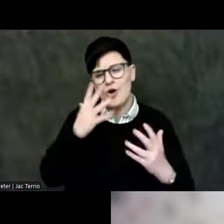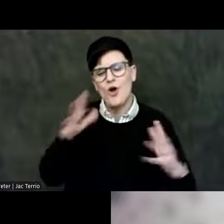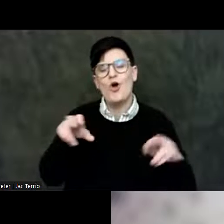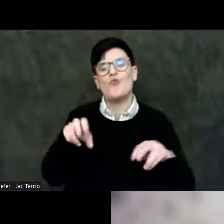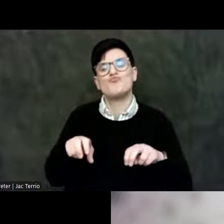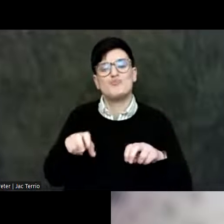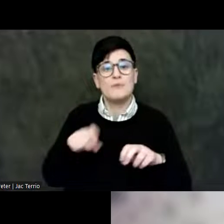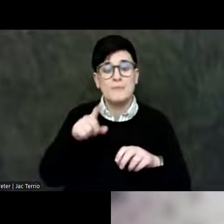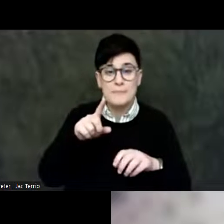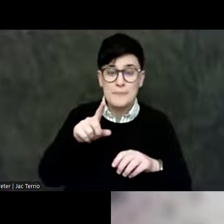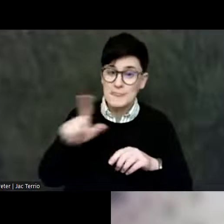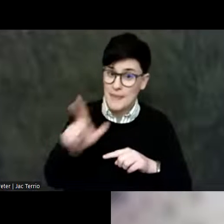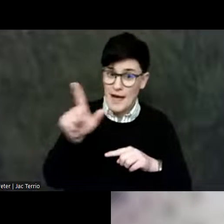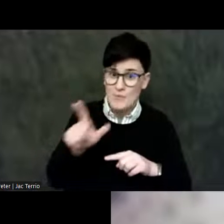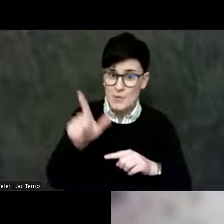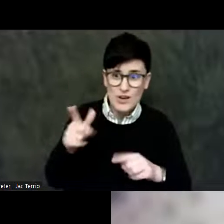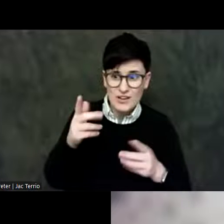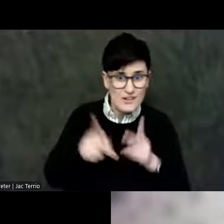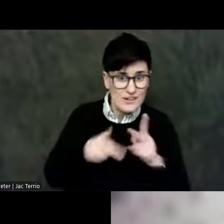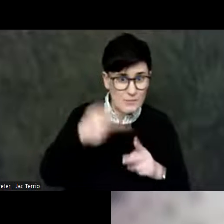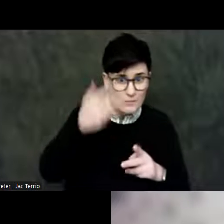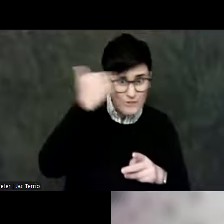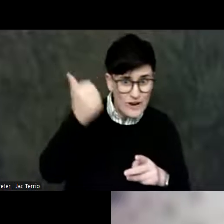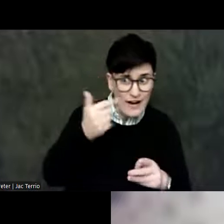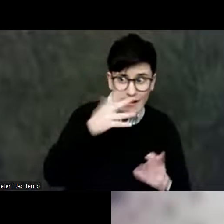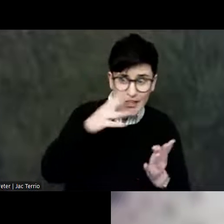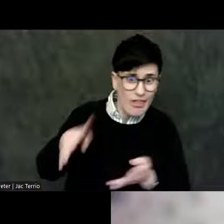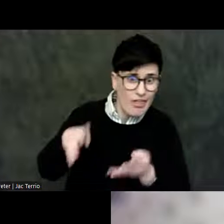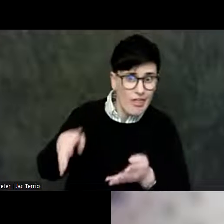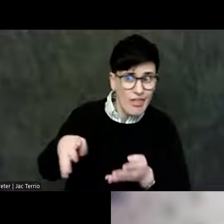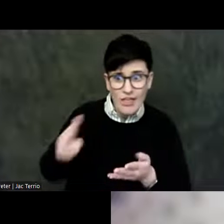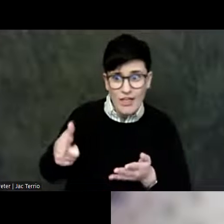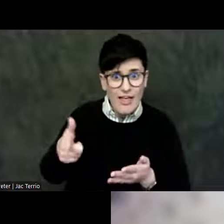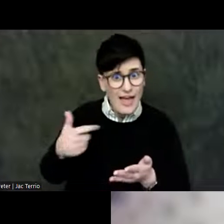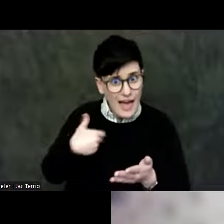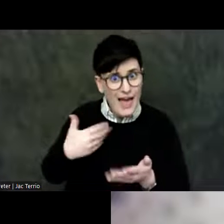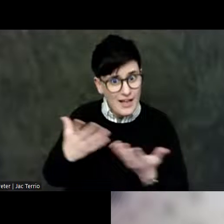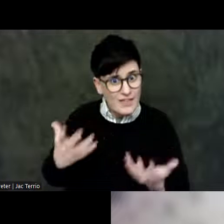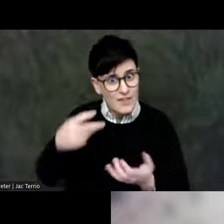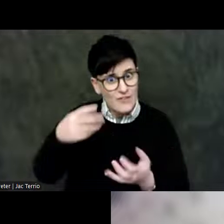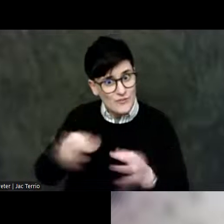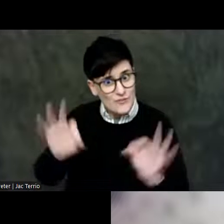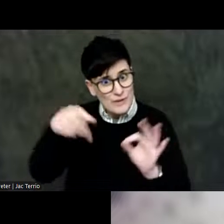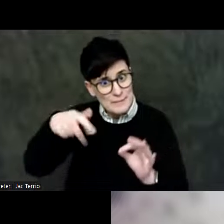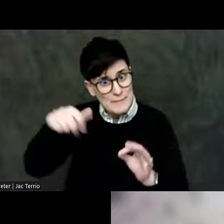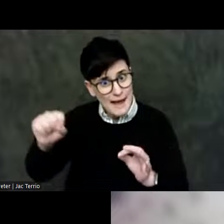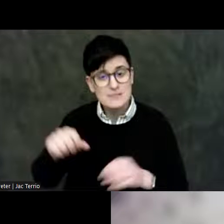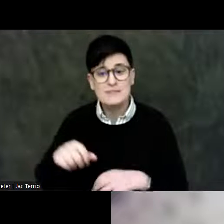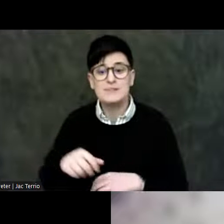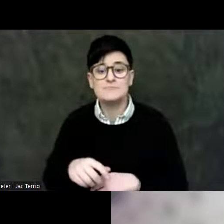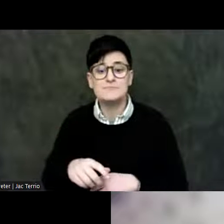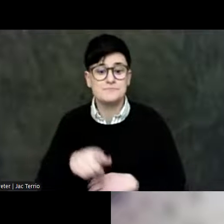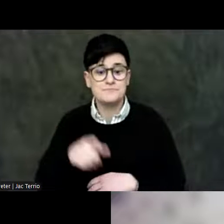I think, are underutilized, I was told, in terms of those free passes. Yeah, a couple other like easy vacation